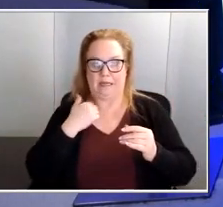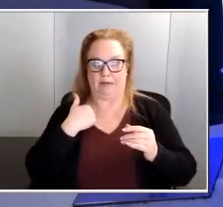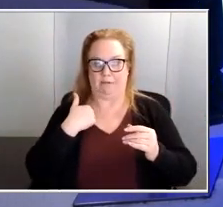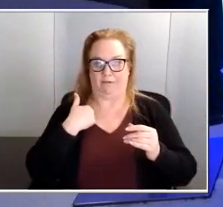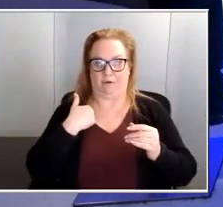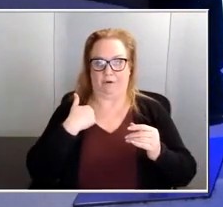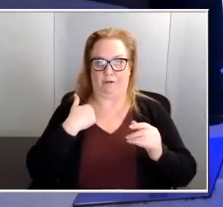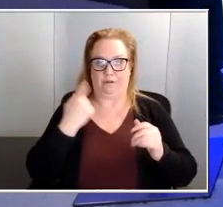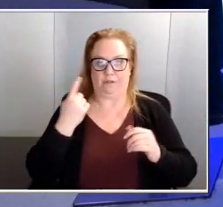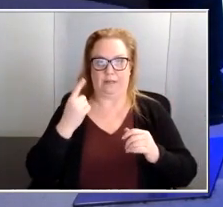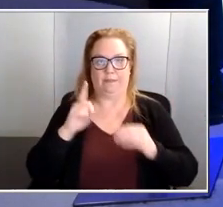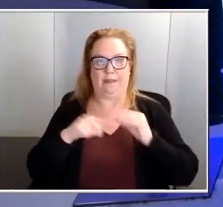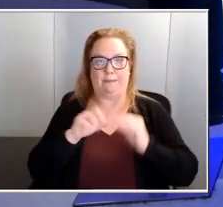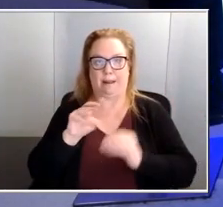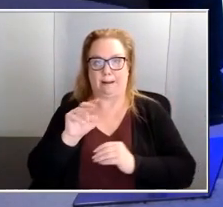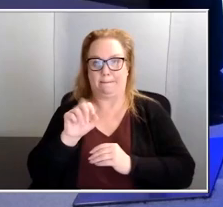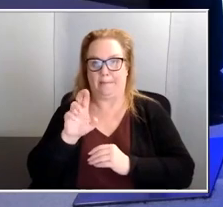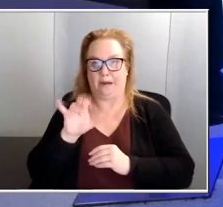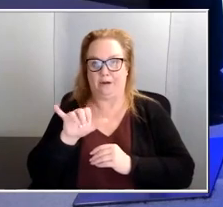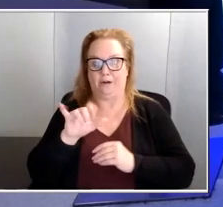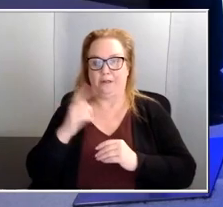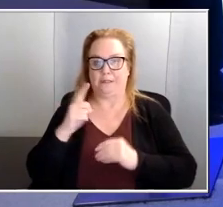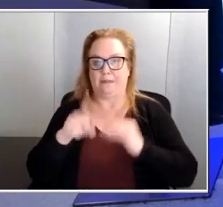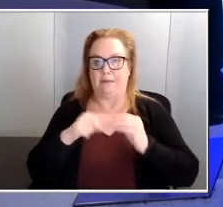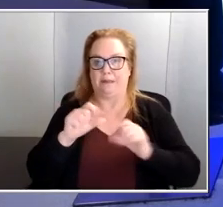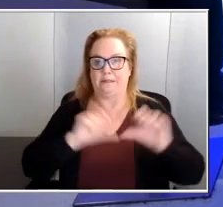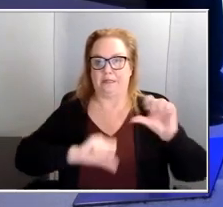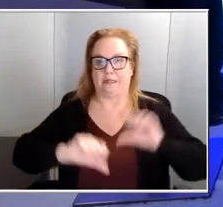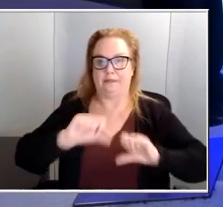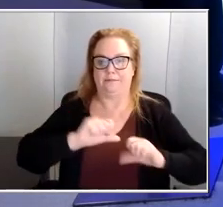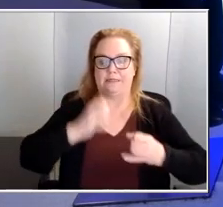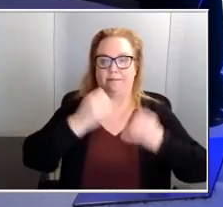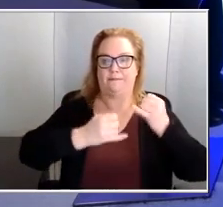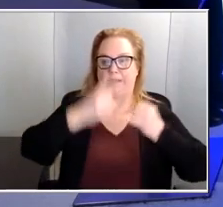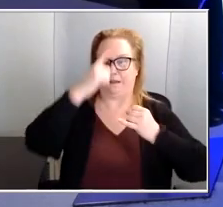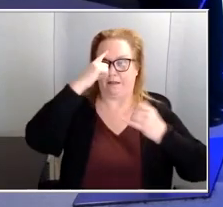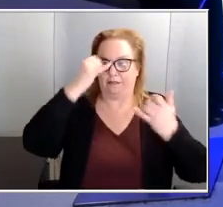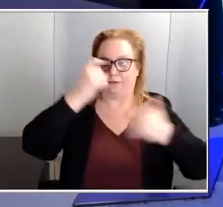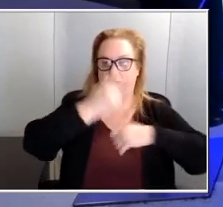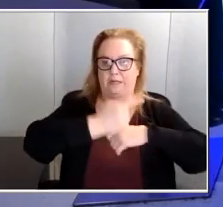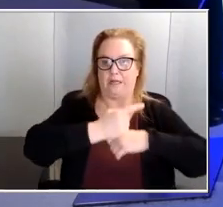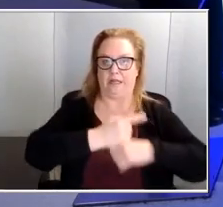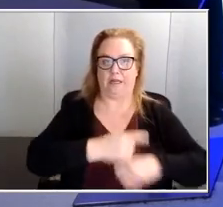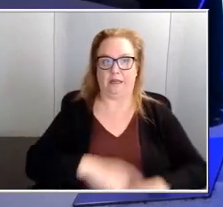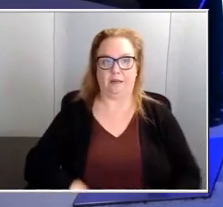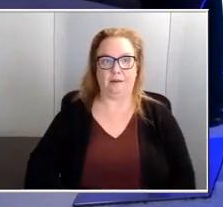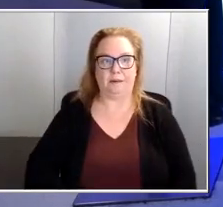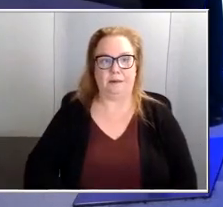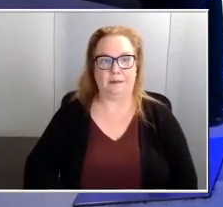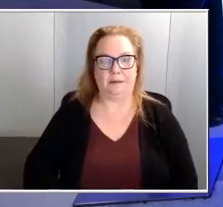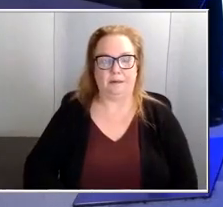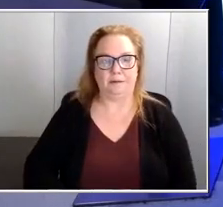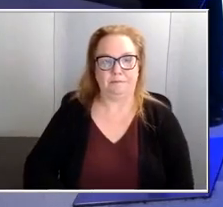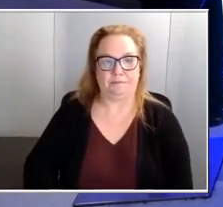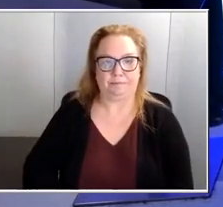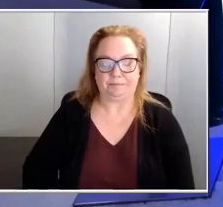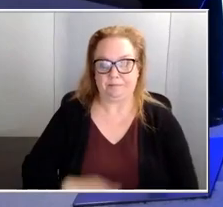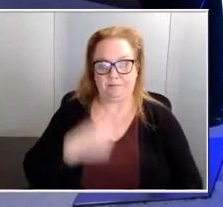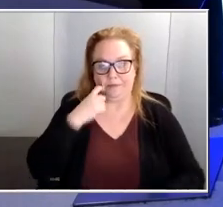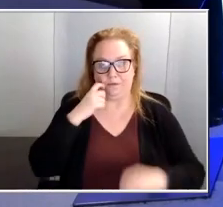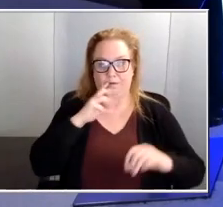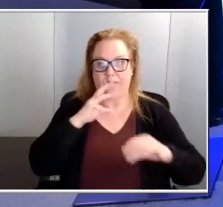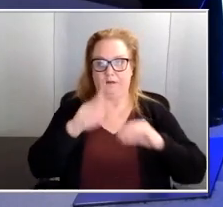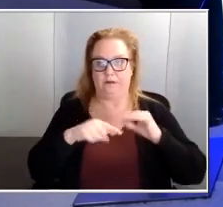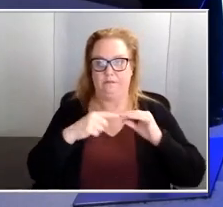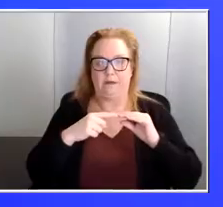something about Mary. There's something about science. Yes. Let's hit some final thoughts for today, guys. Dr. Abdallah, I'm going to start with you. Well, I mean, as we talked about that, this is